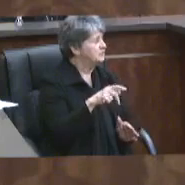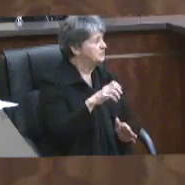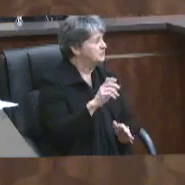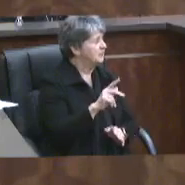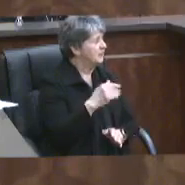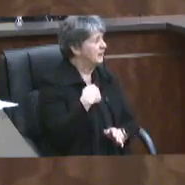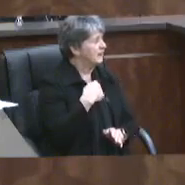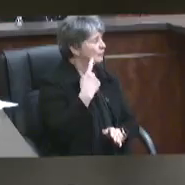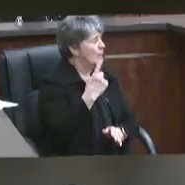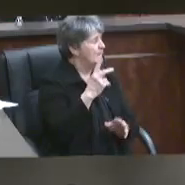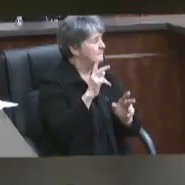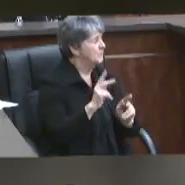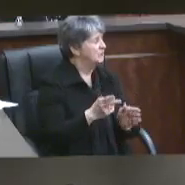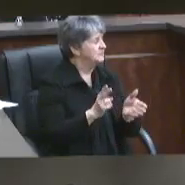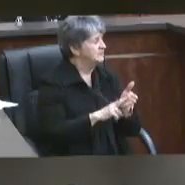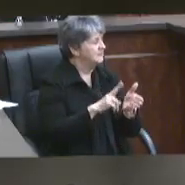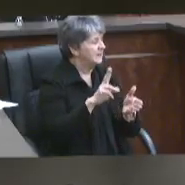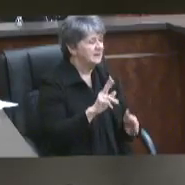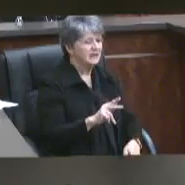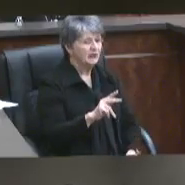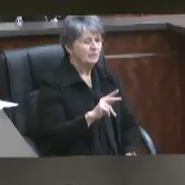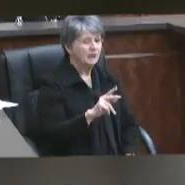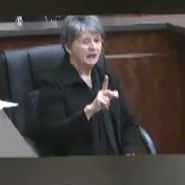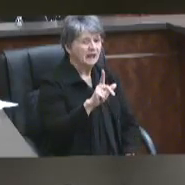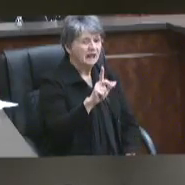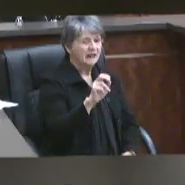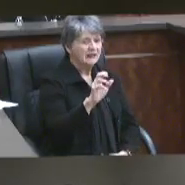up to speak, Leah Paley